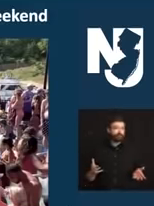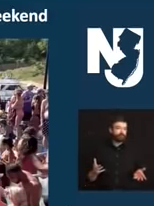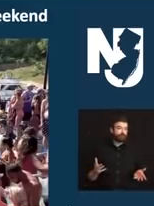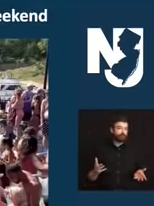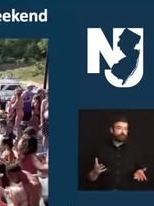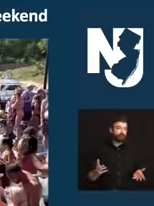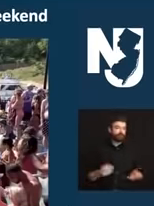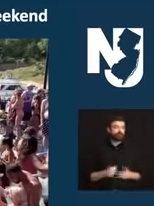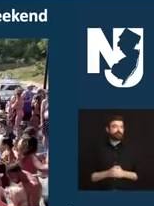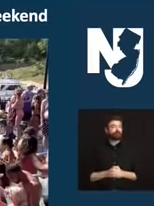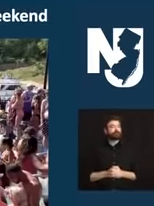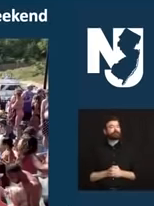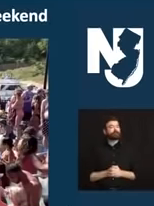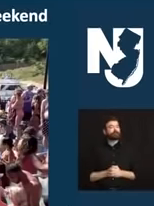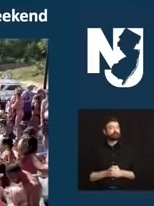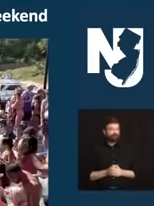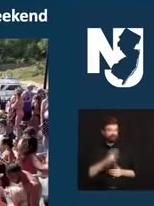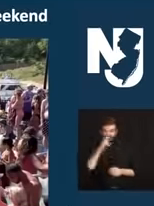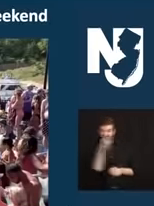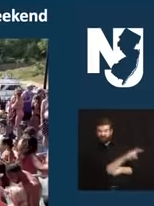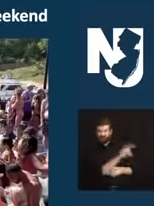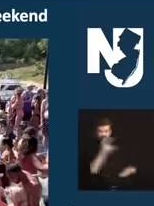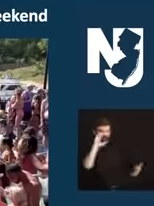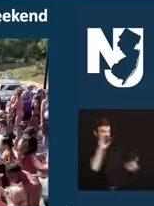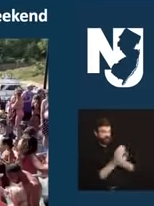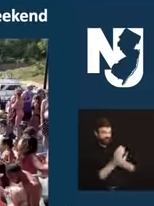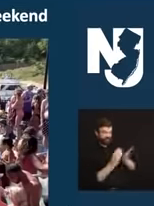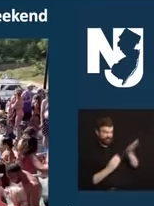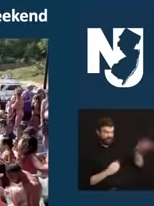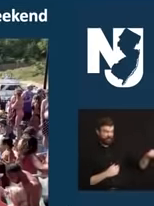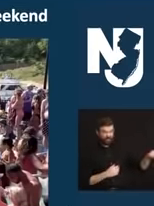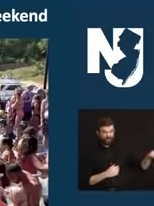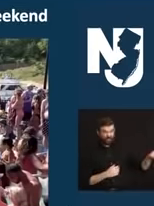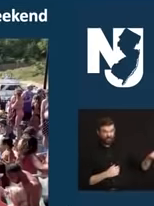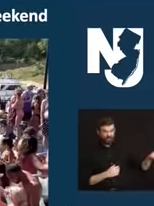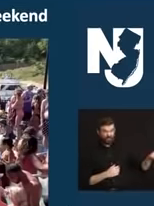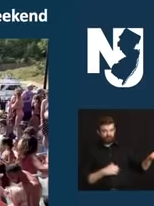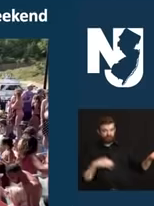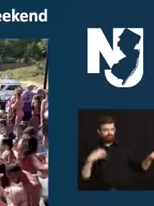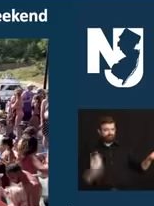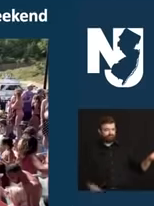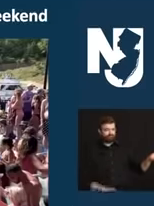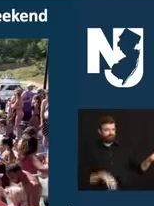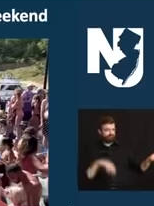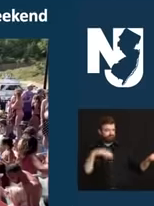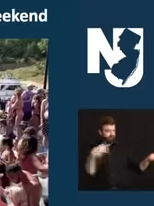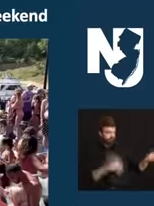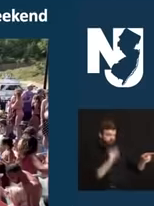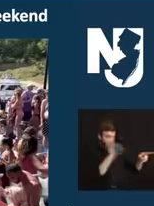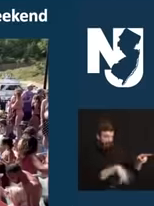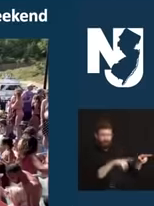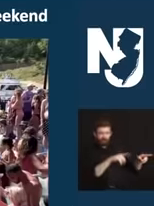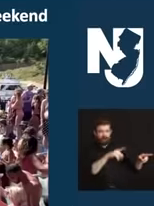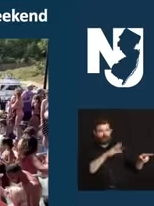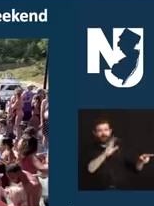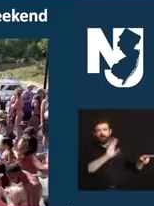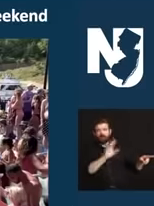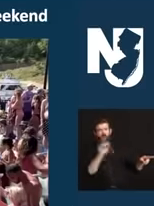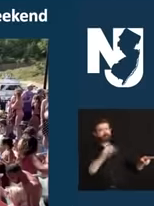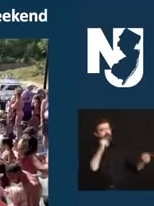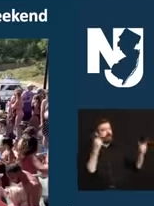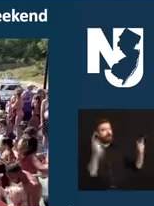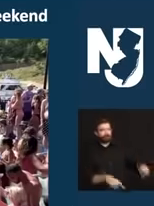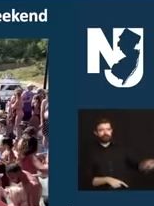but to me it captured the essence of what we can't have. This picture was taken in Missouri at the Lake